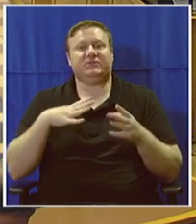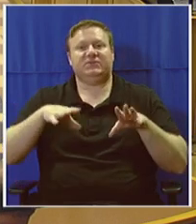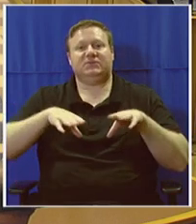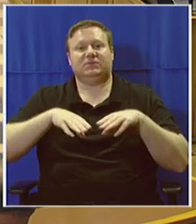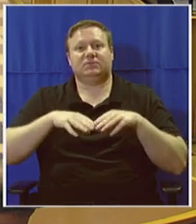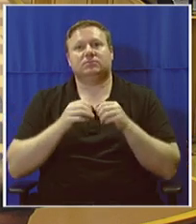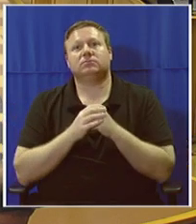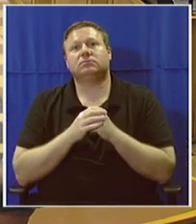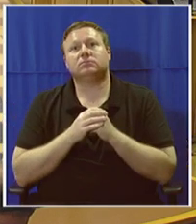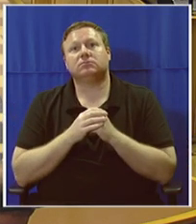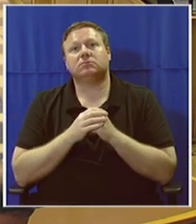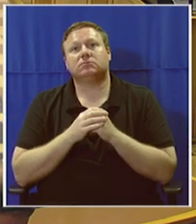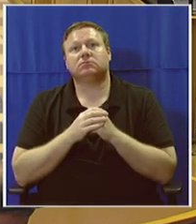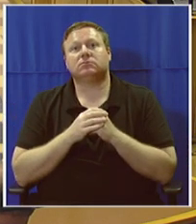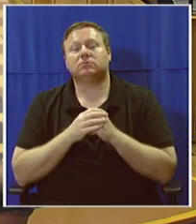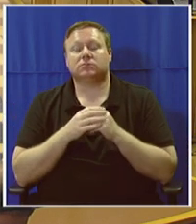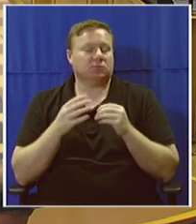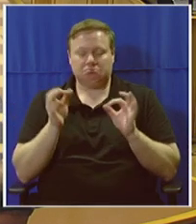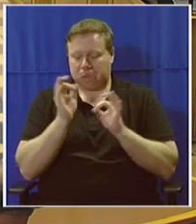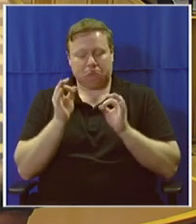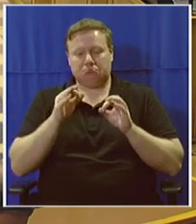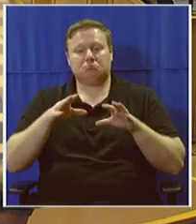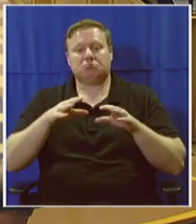objections are, no objections, motion agreed to.